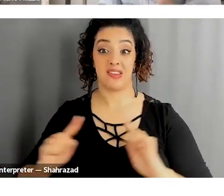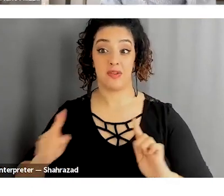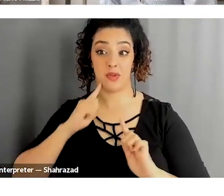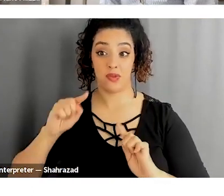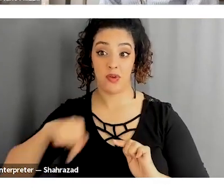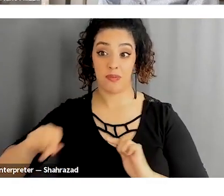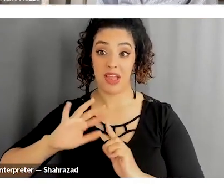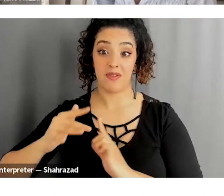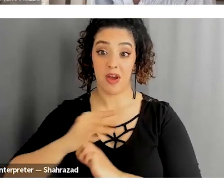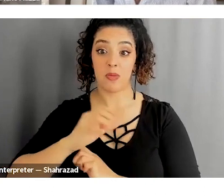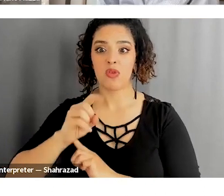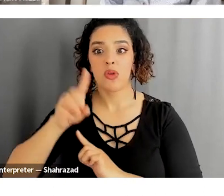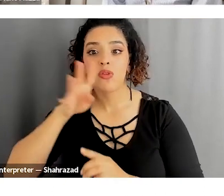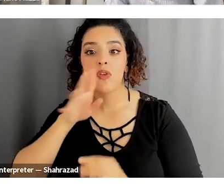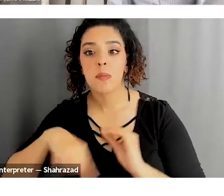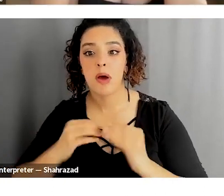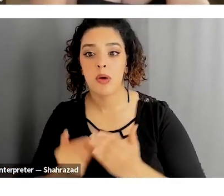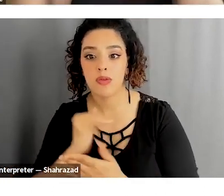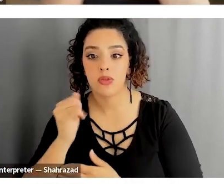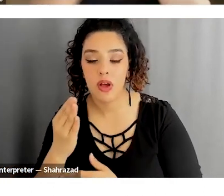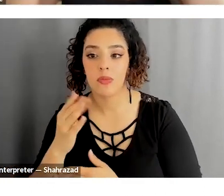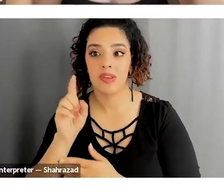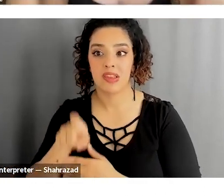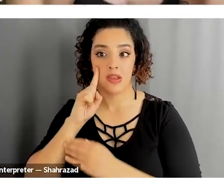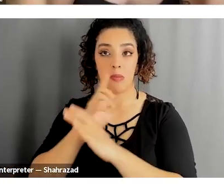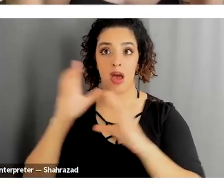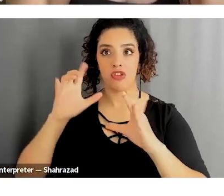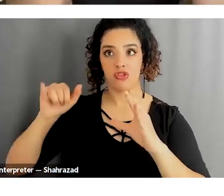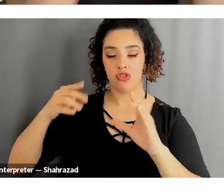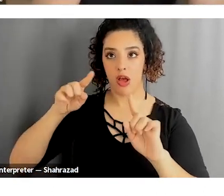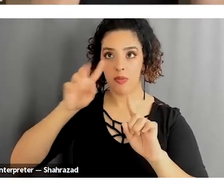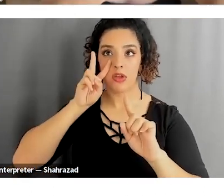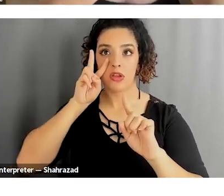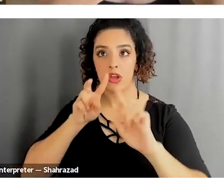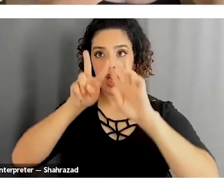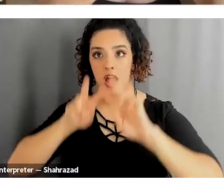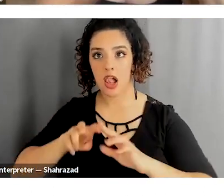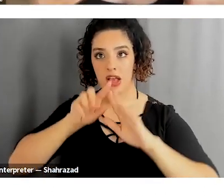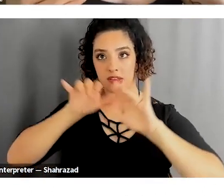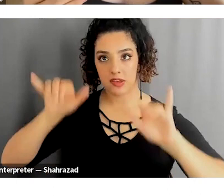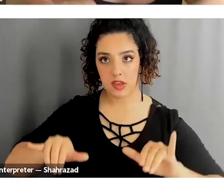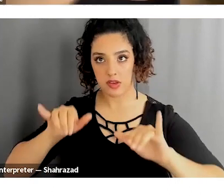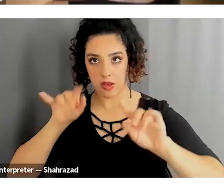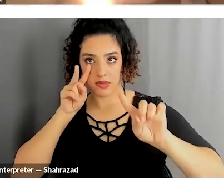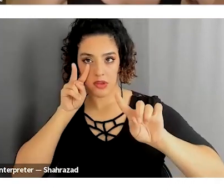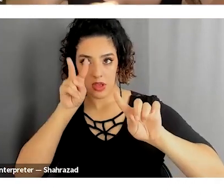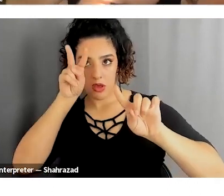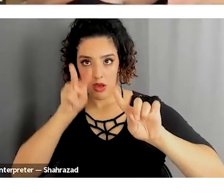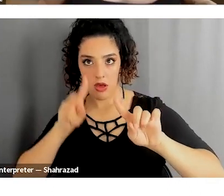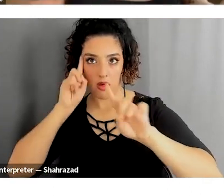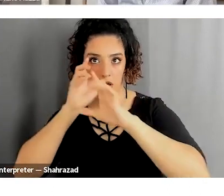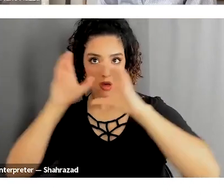job. You have to imagine the job, look at the system, and create it literally, and go for